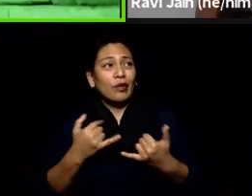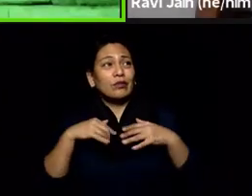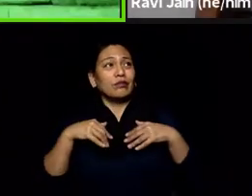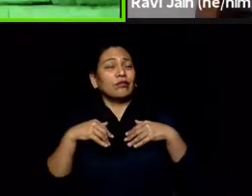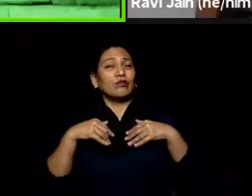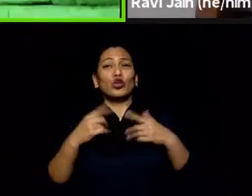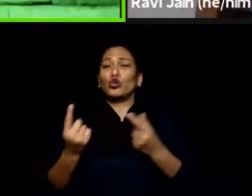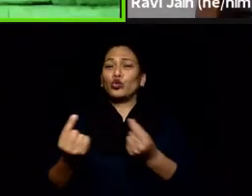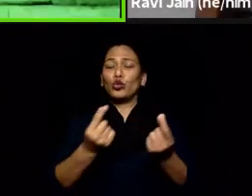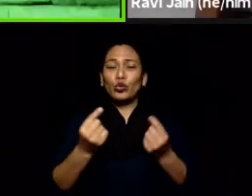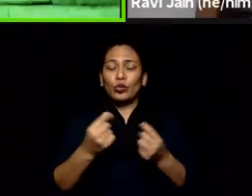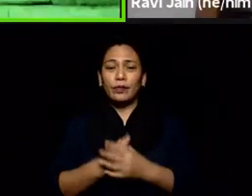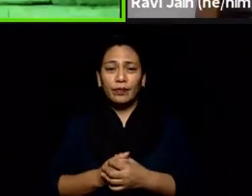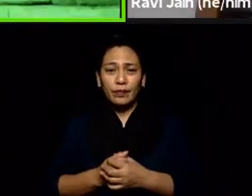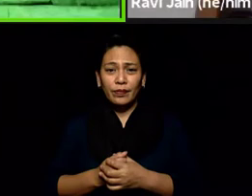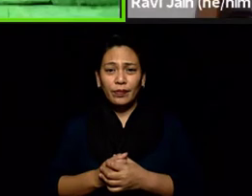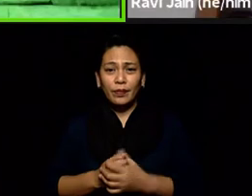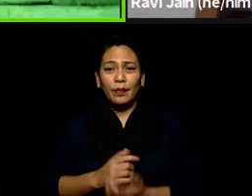been so